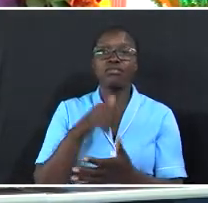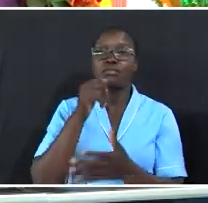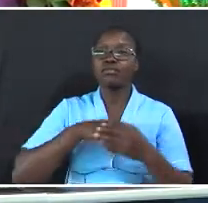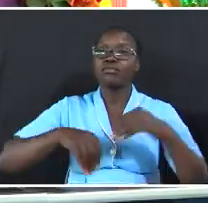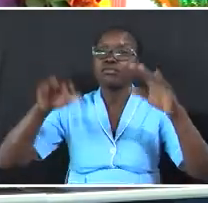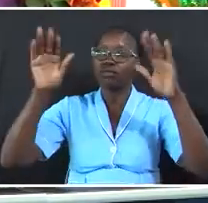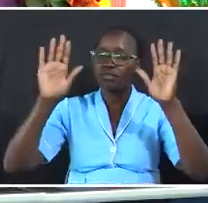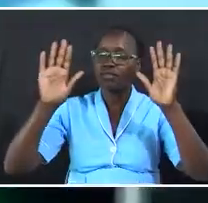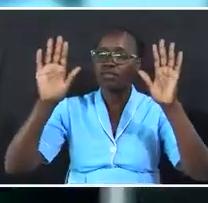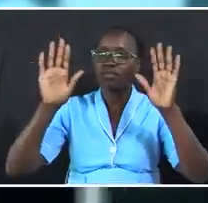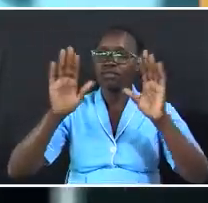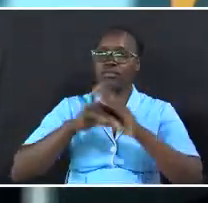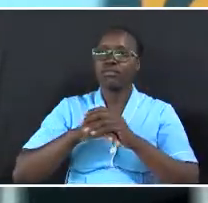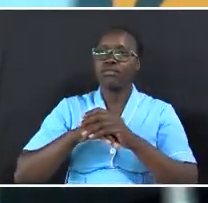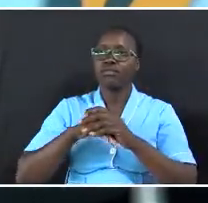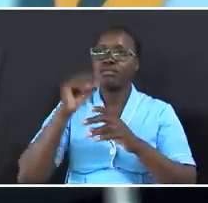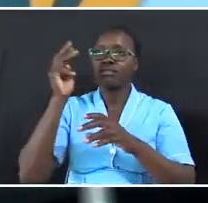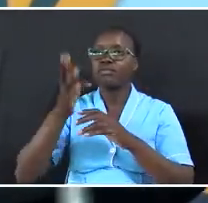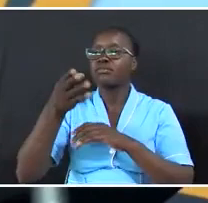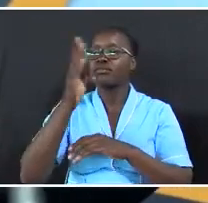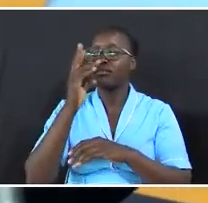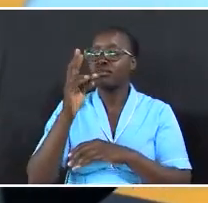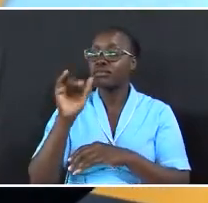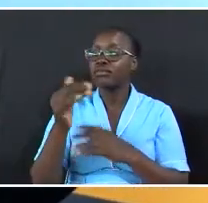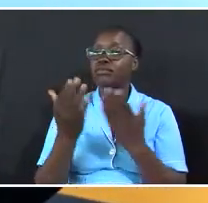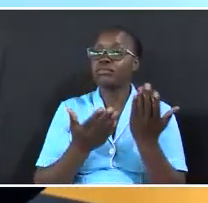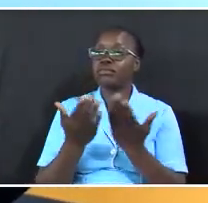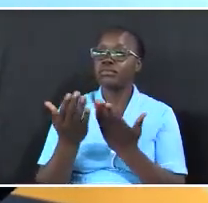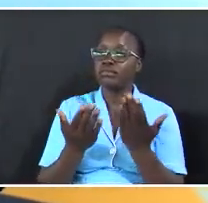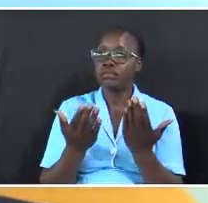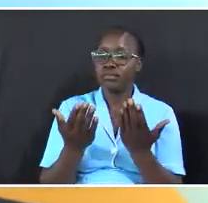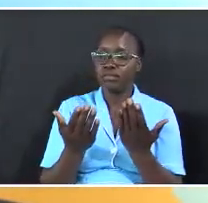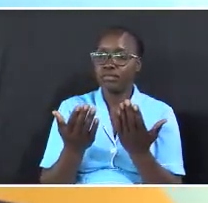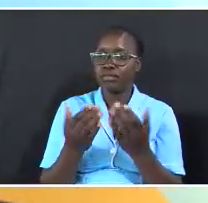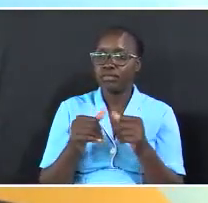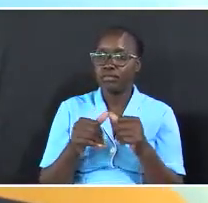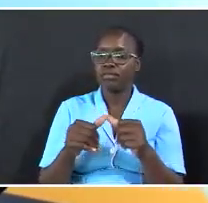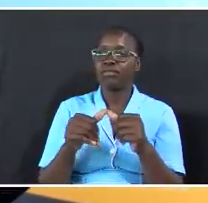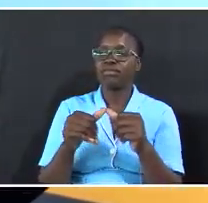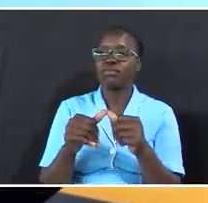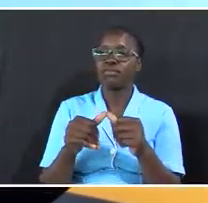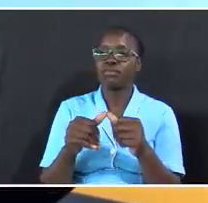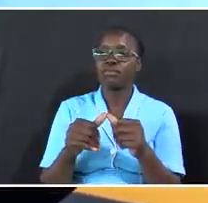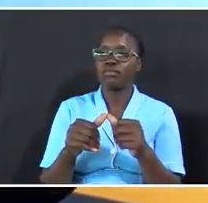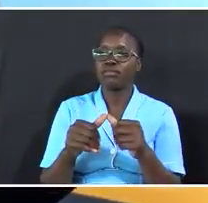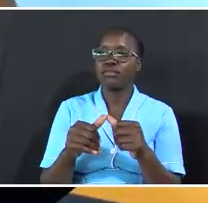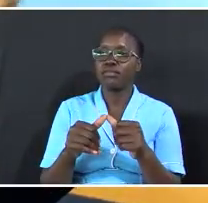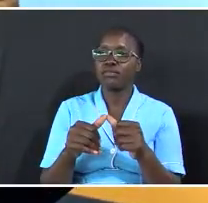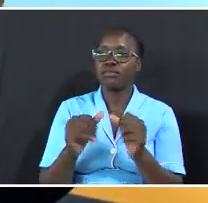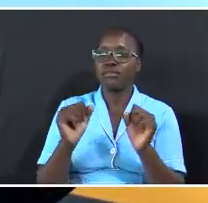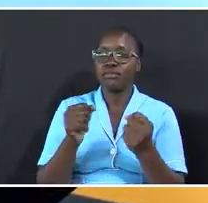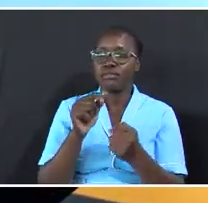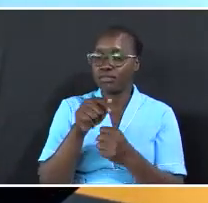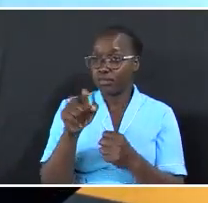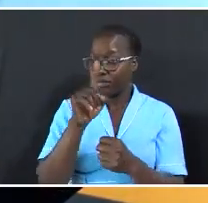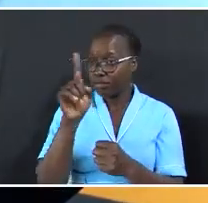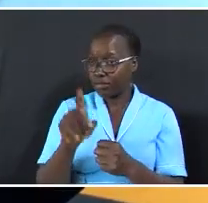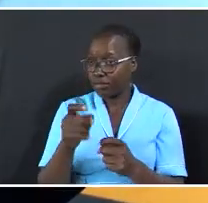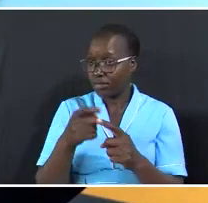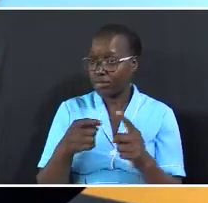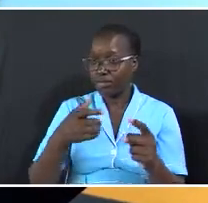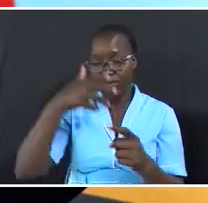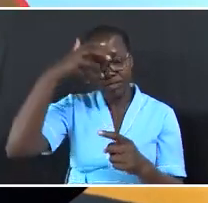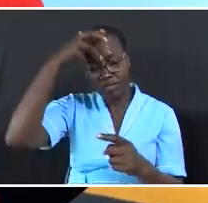up. Will the God that you serve continually save you from